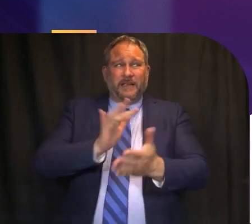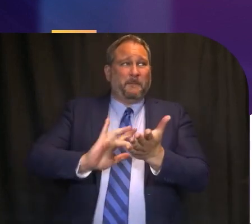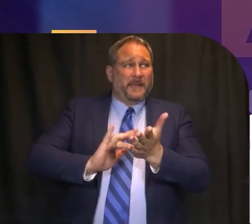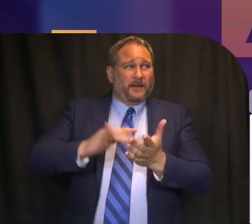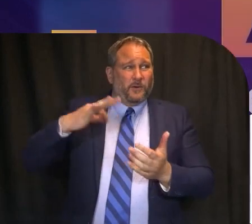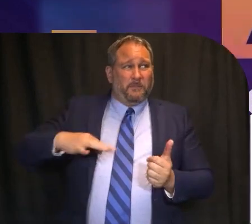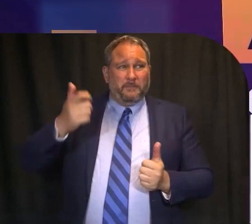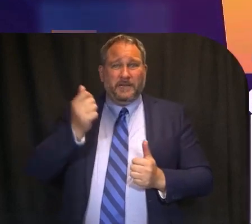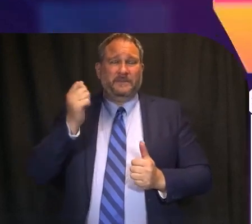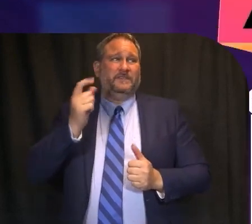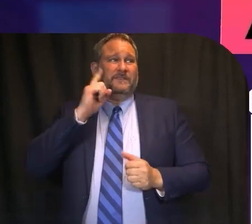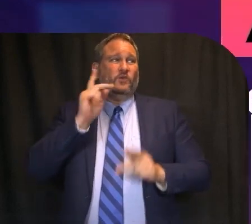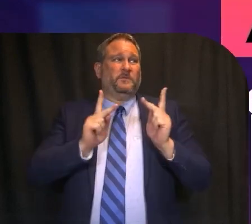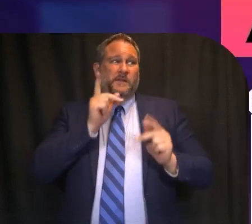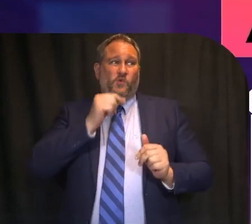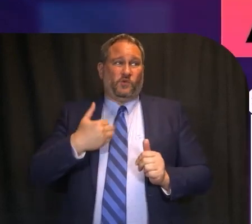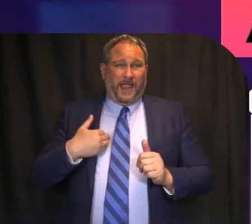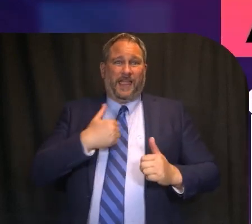this honor.